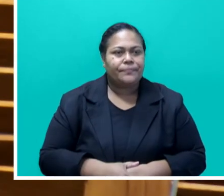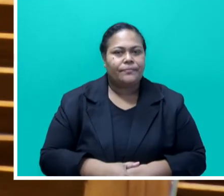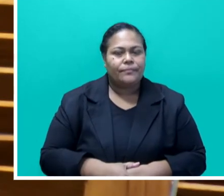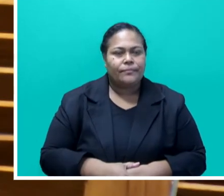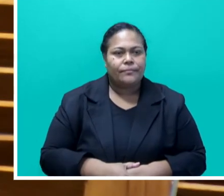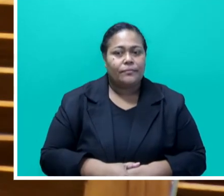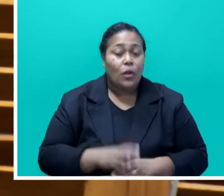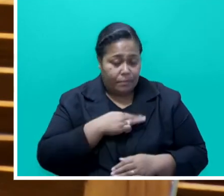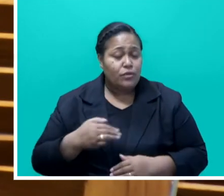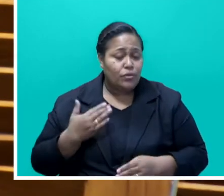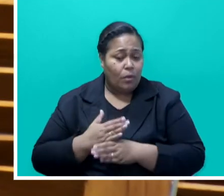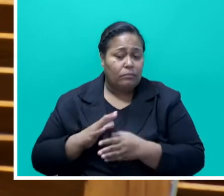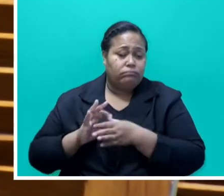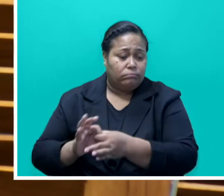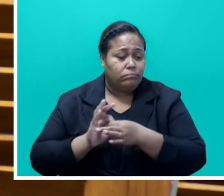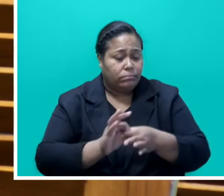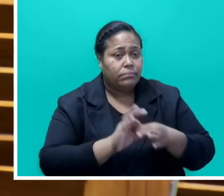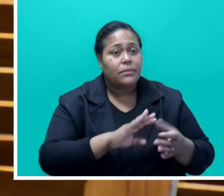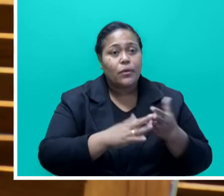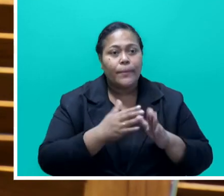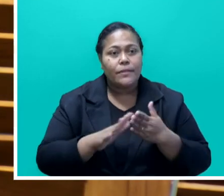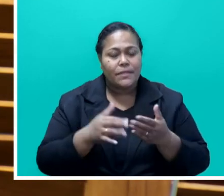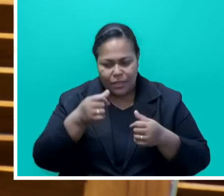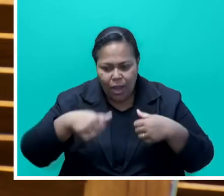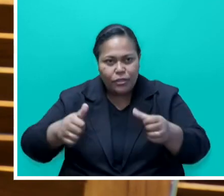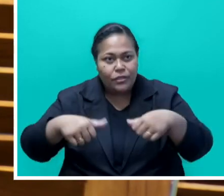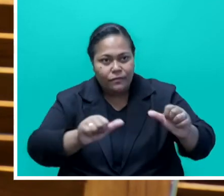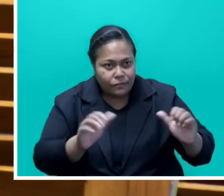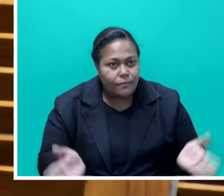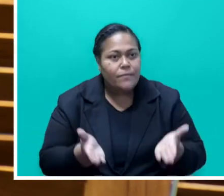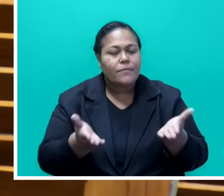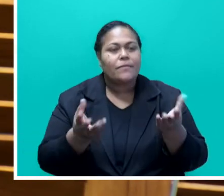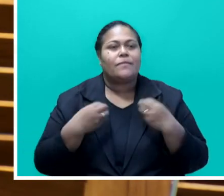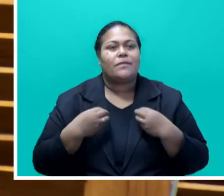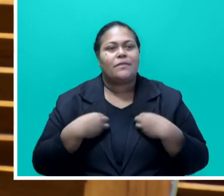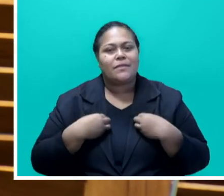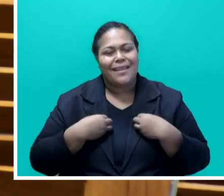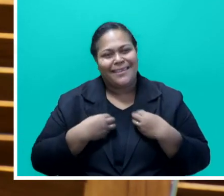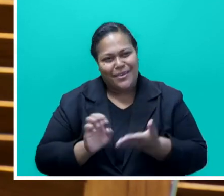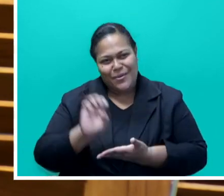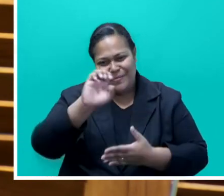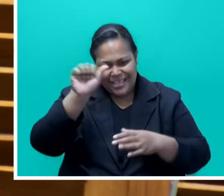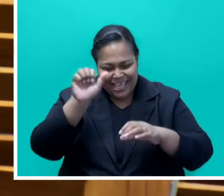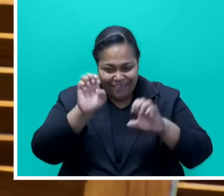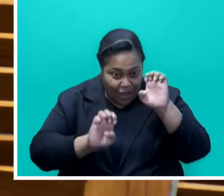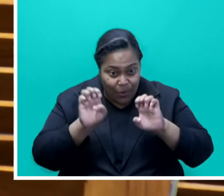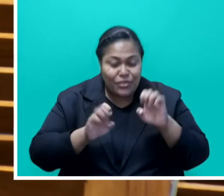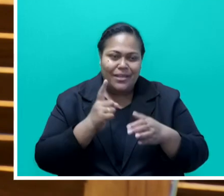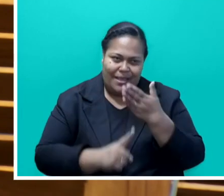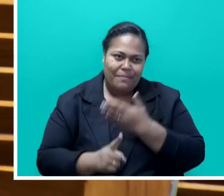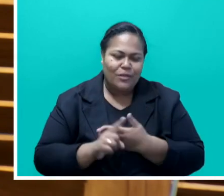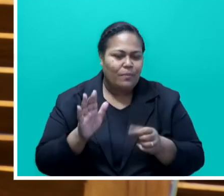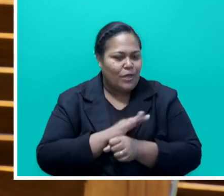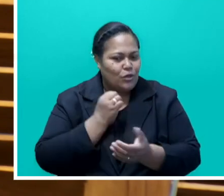continue to work with these communities to reach some success in business as monitoring and evaluation also takes place. Ensure that communities manage